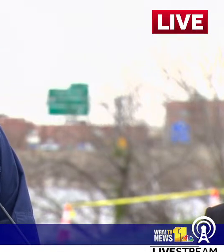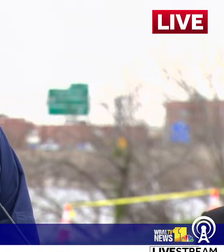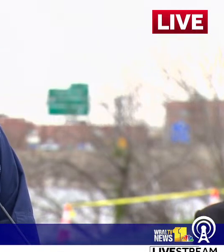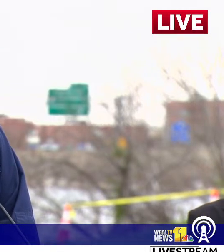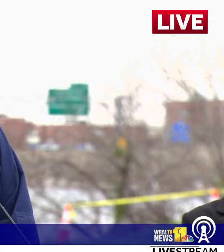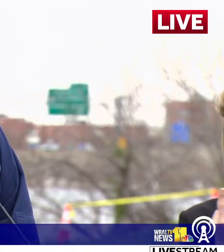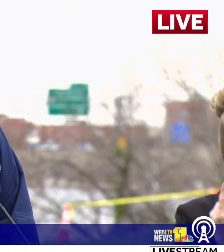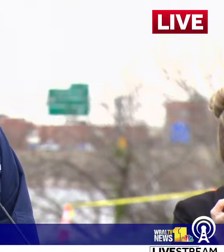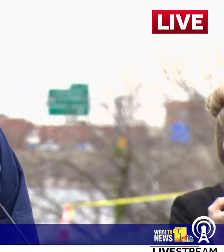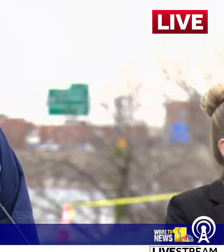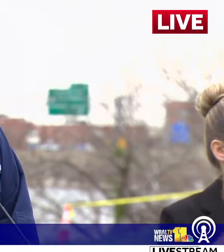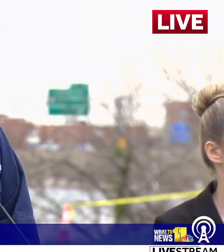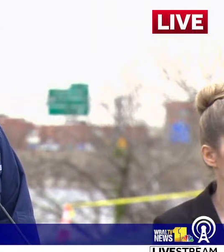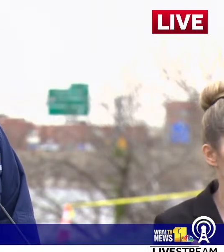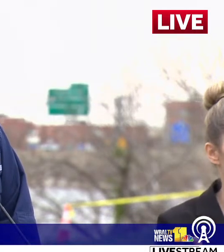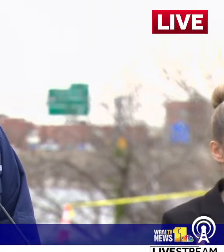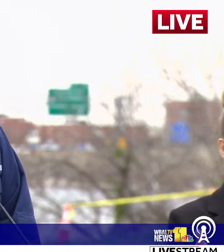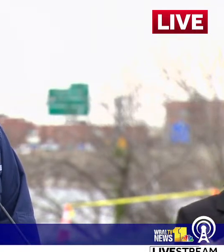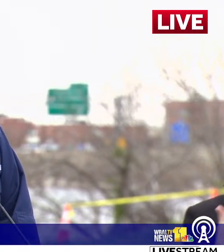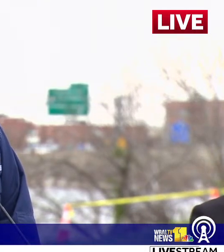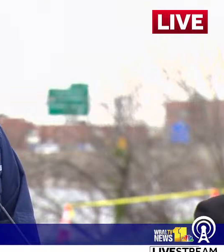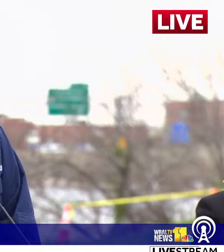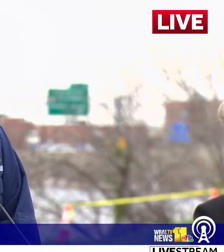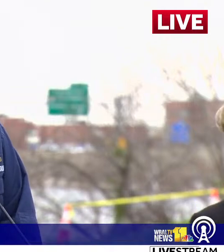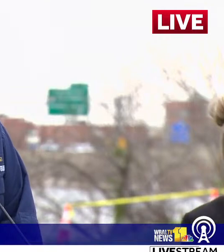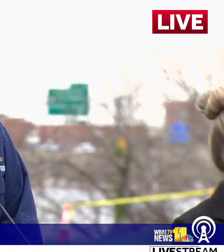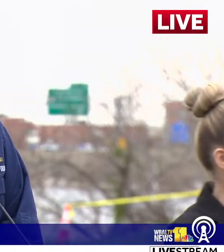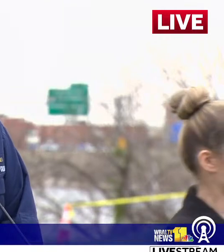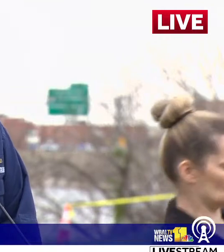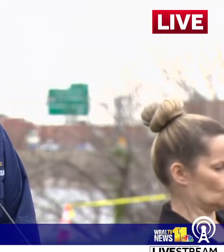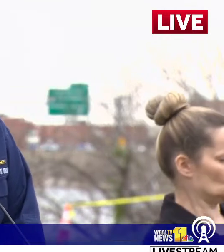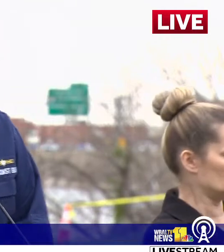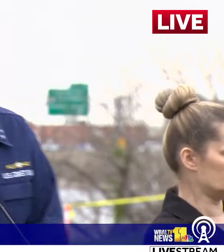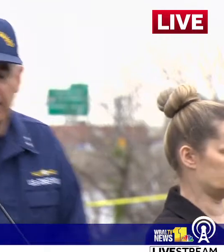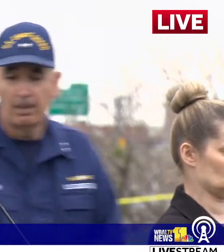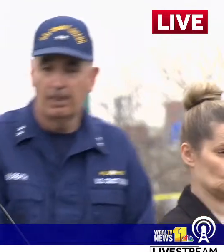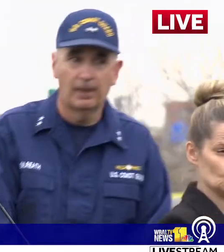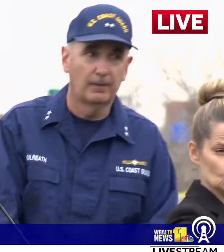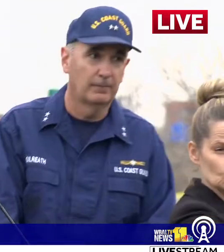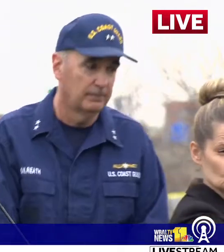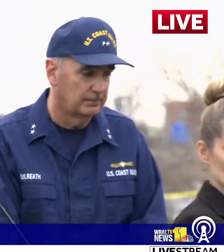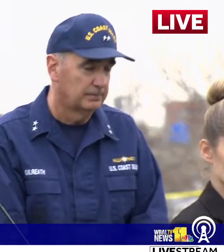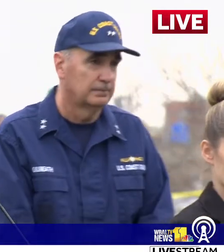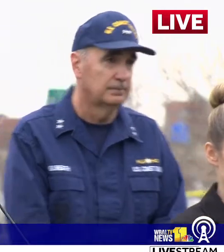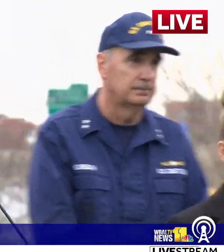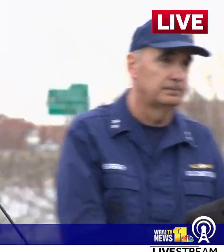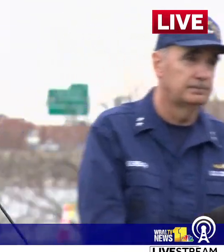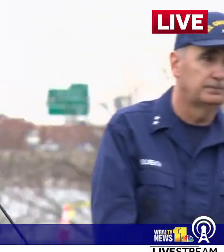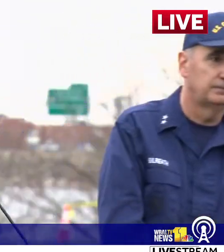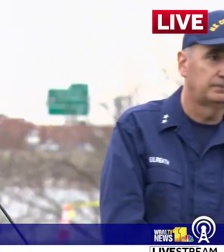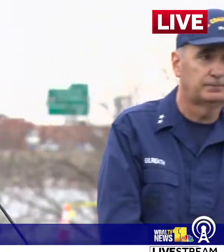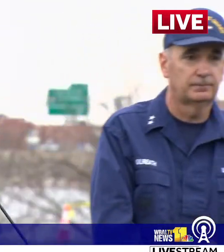it safely because we don't want to injure any of those workers that are doing that work.